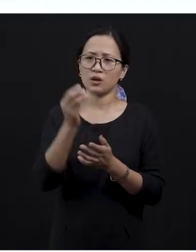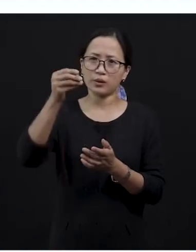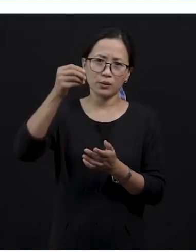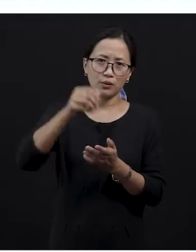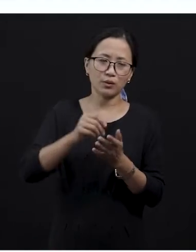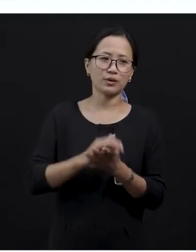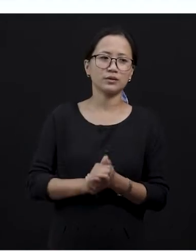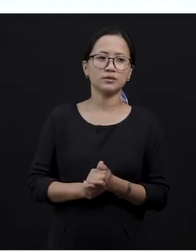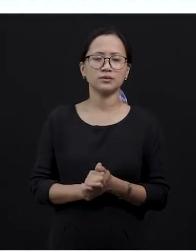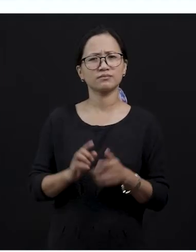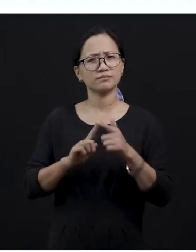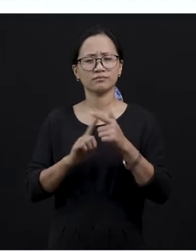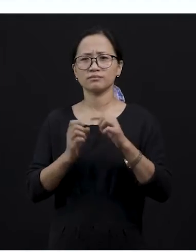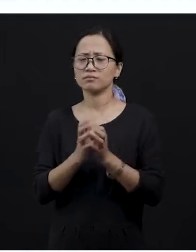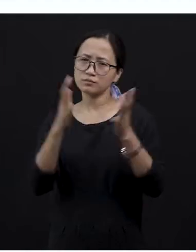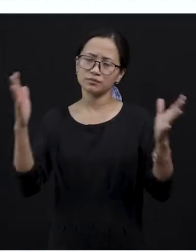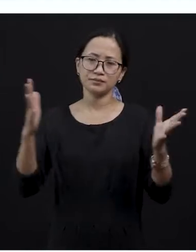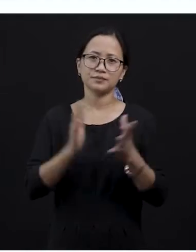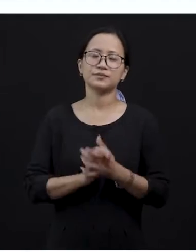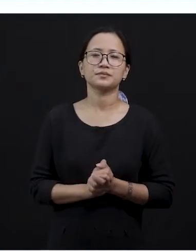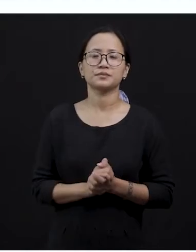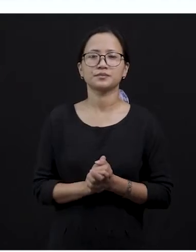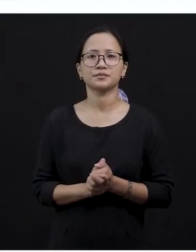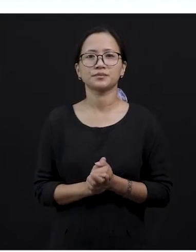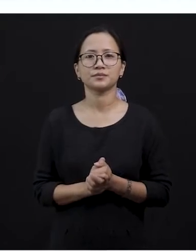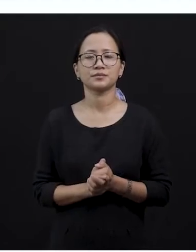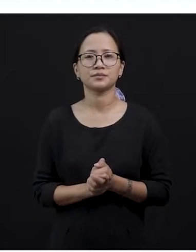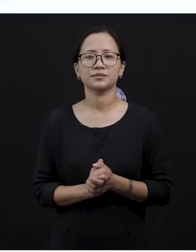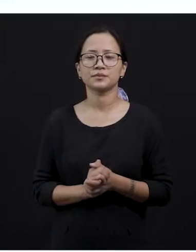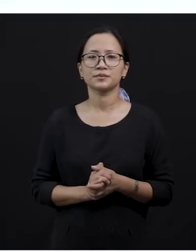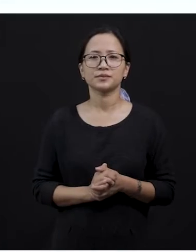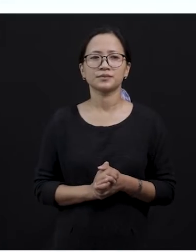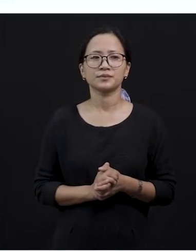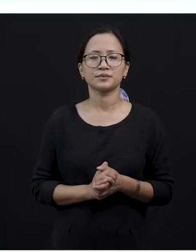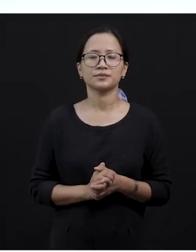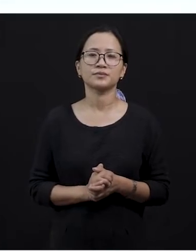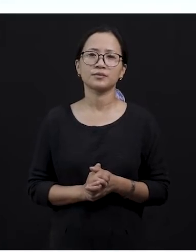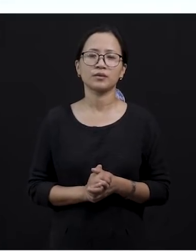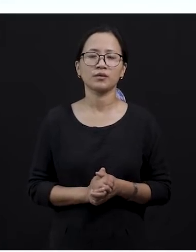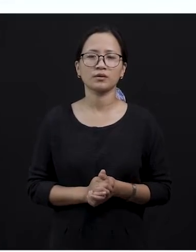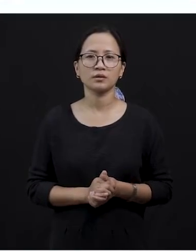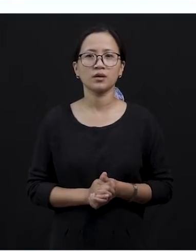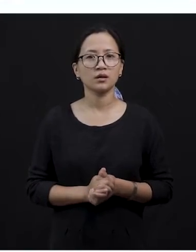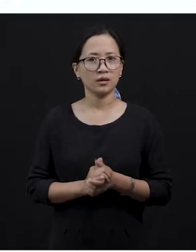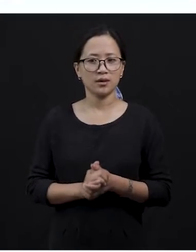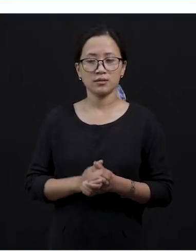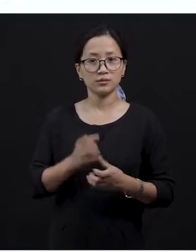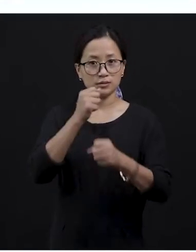Okay, all this, they're all similar, yes or no? They flow, isn't it? So they're known as liquids, and these are known